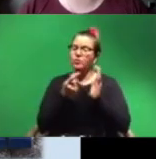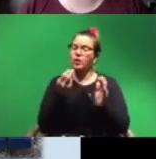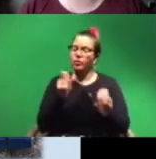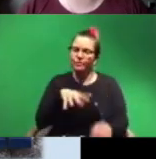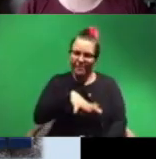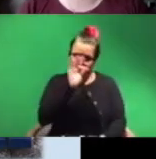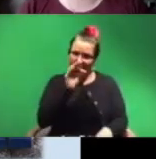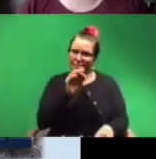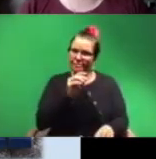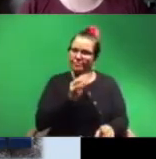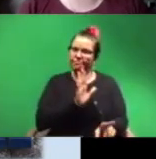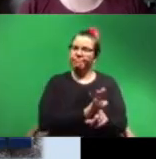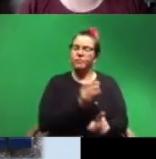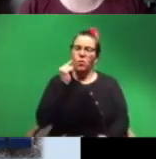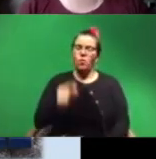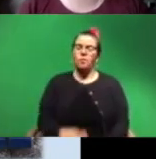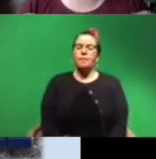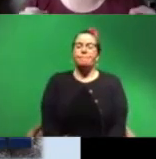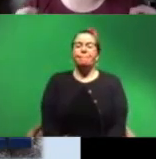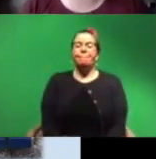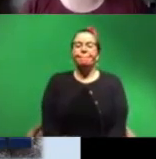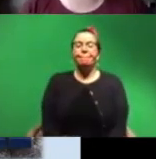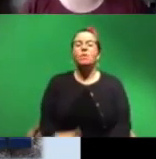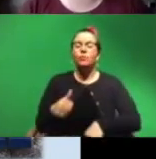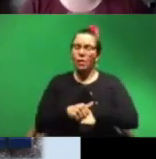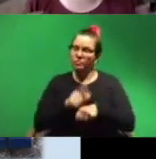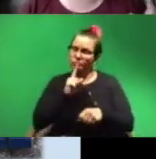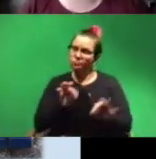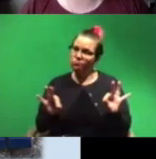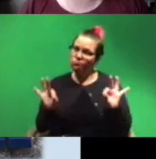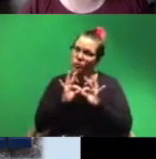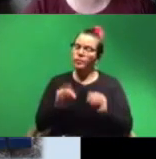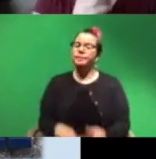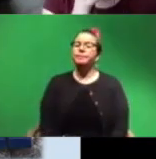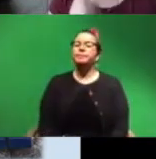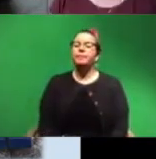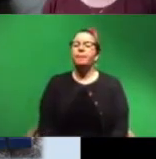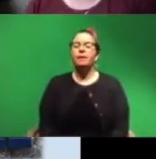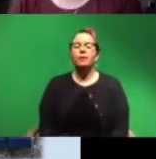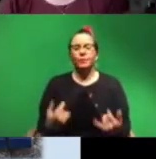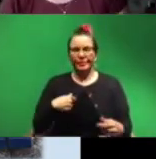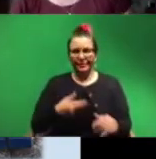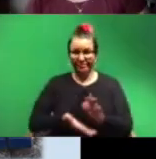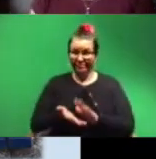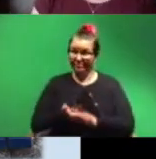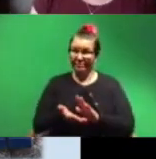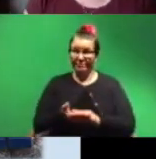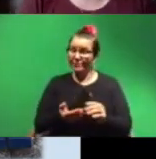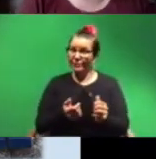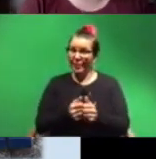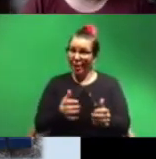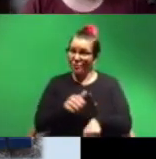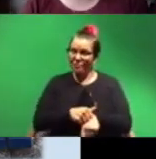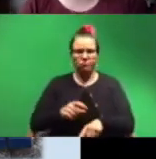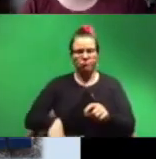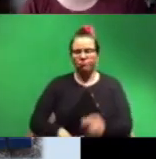was. And yeah, so rocks are super important. Our modern society could not work without them. The